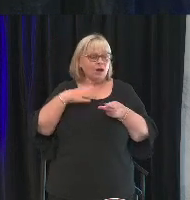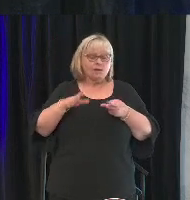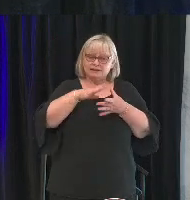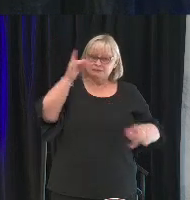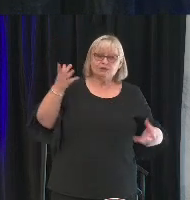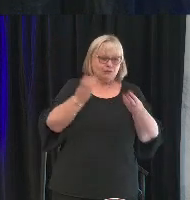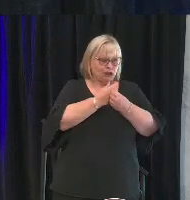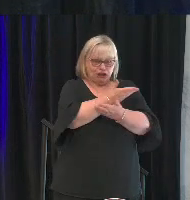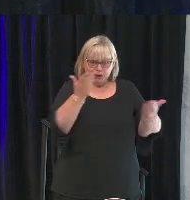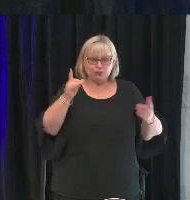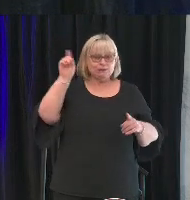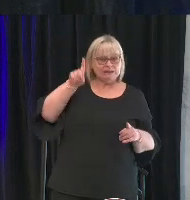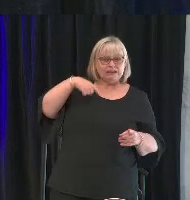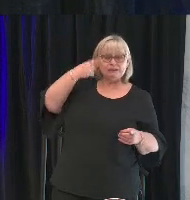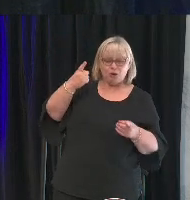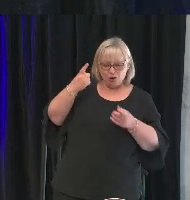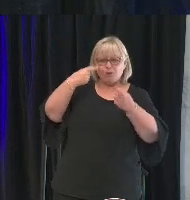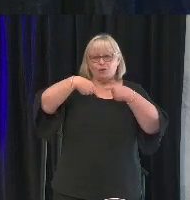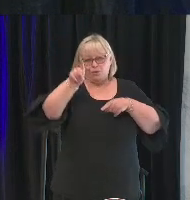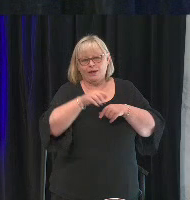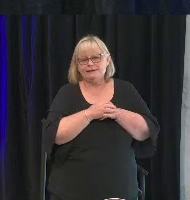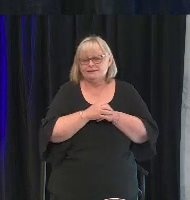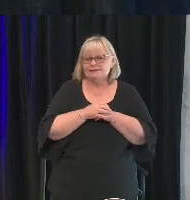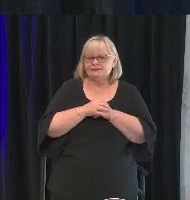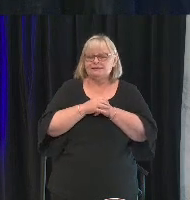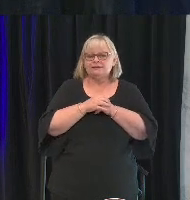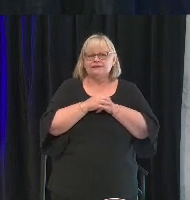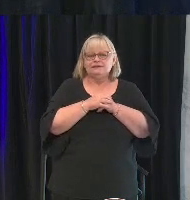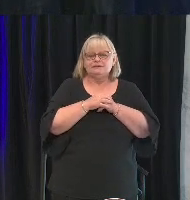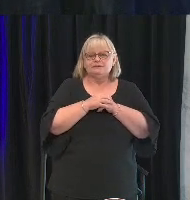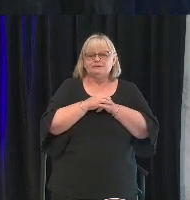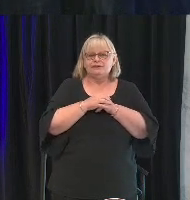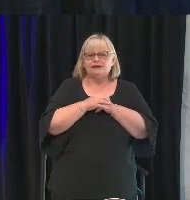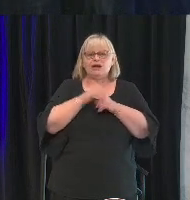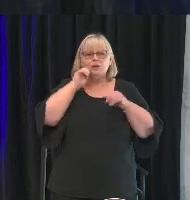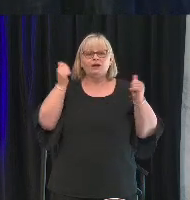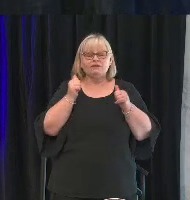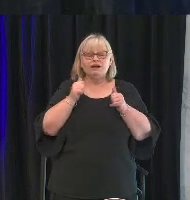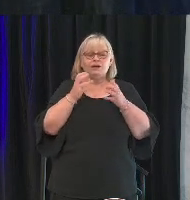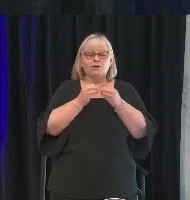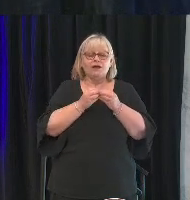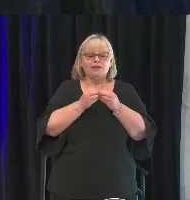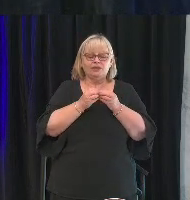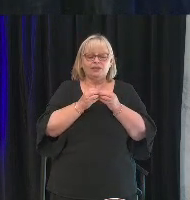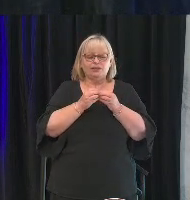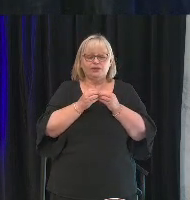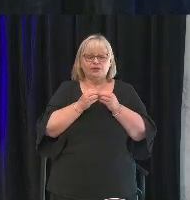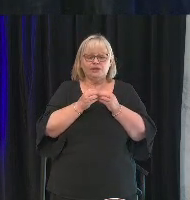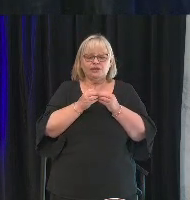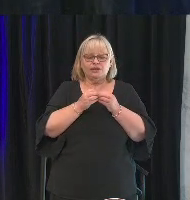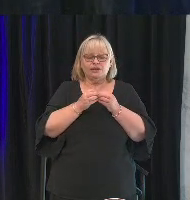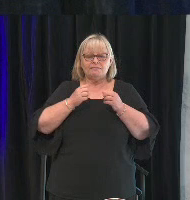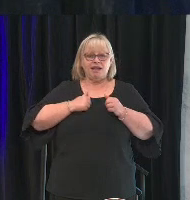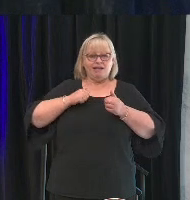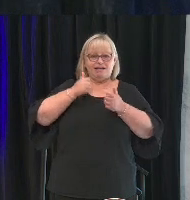today, tomorrow, and for always. I'll finish off with some Words in